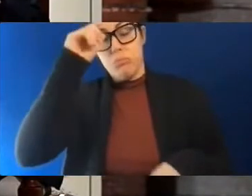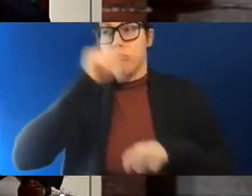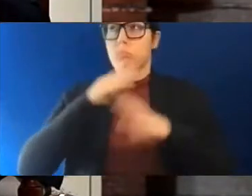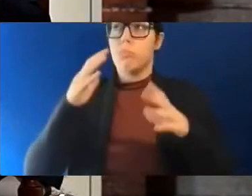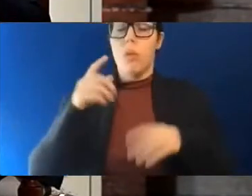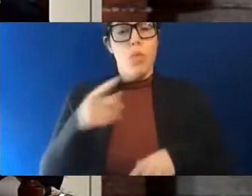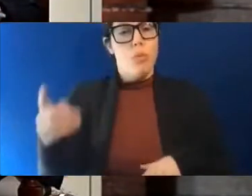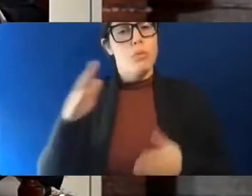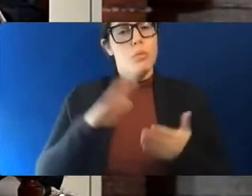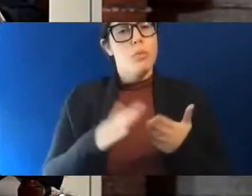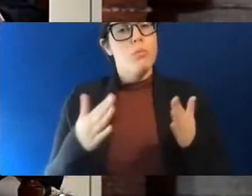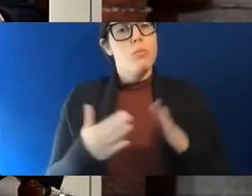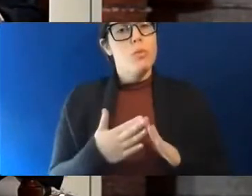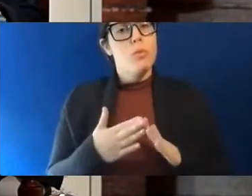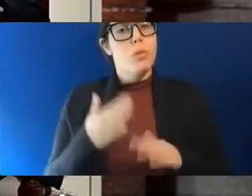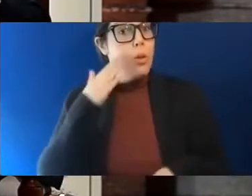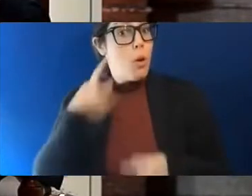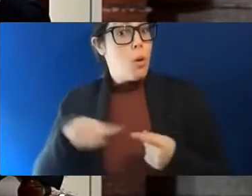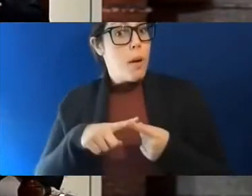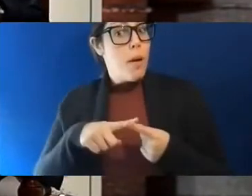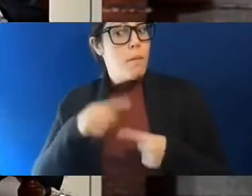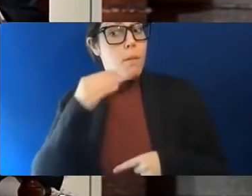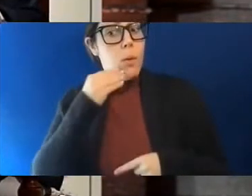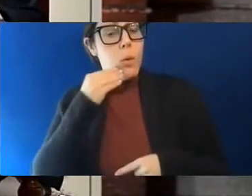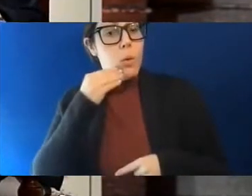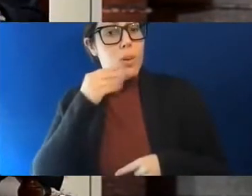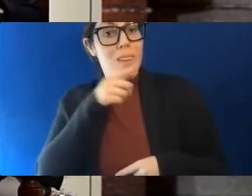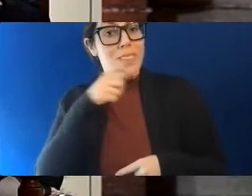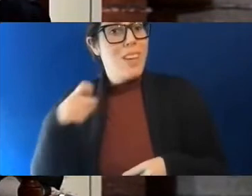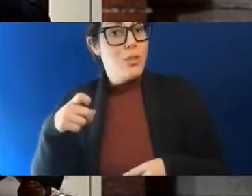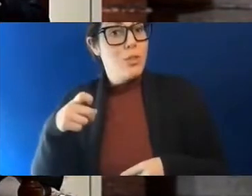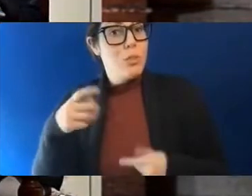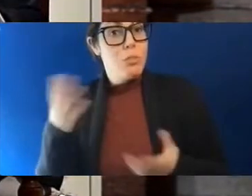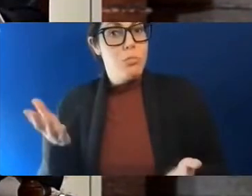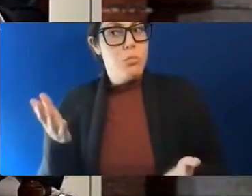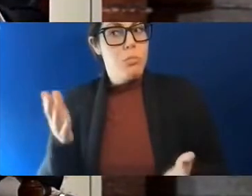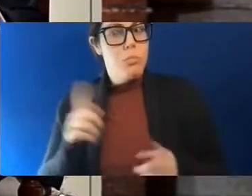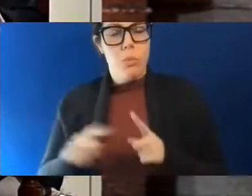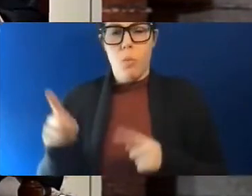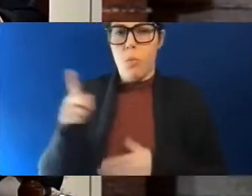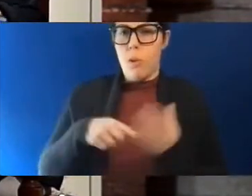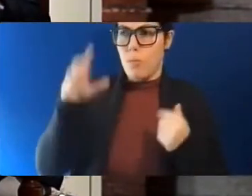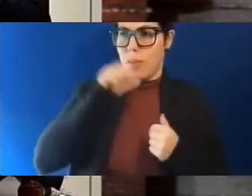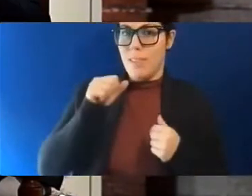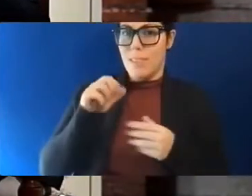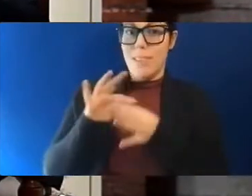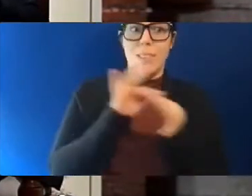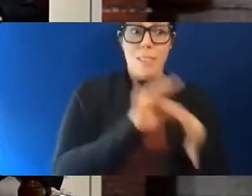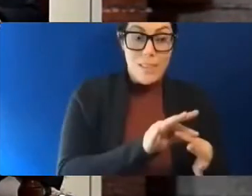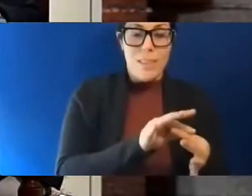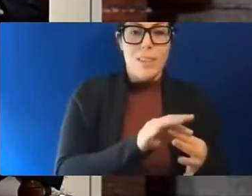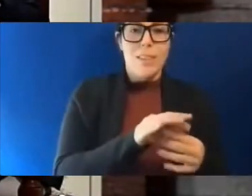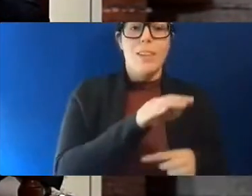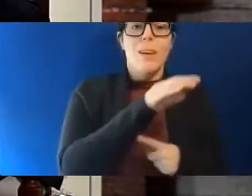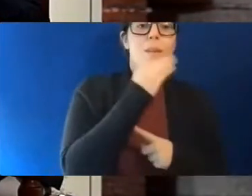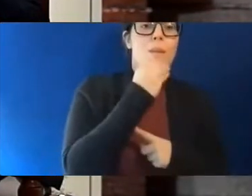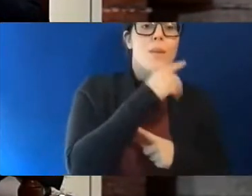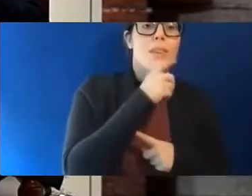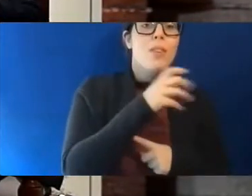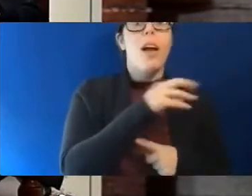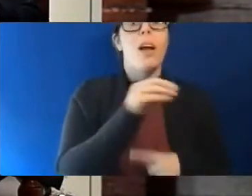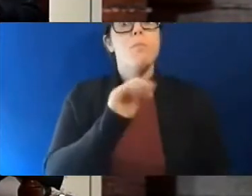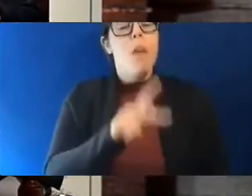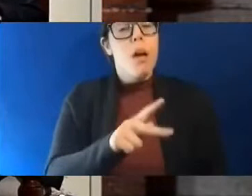about food deserts. What you miss is that they're banking deserts. They're